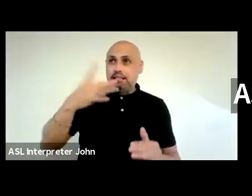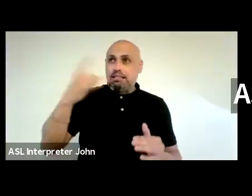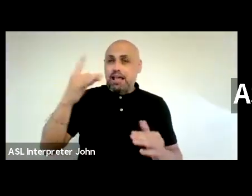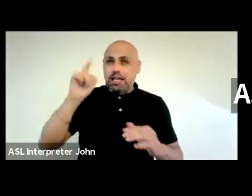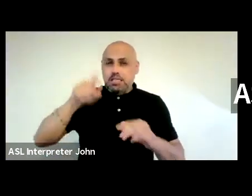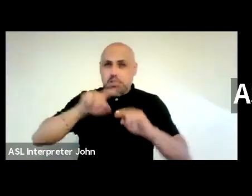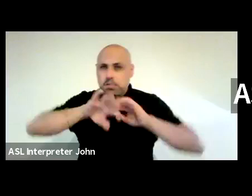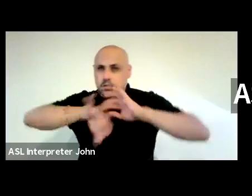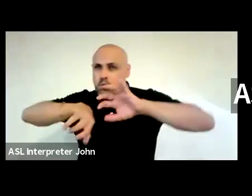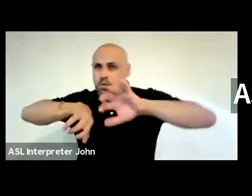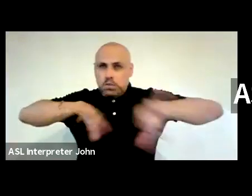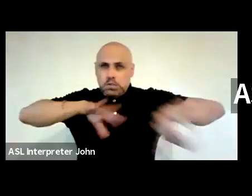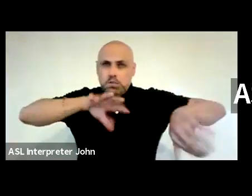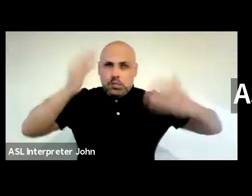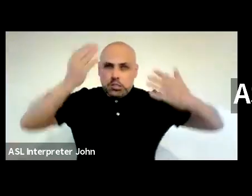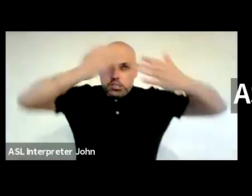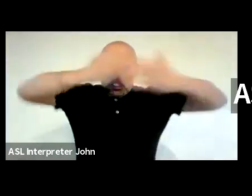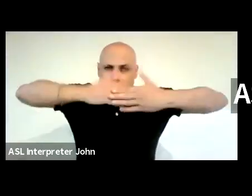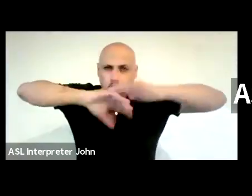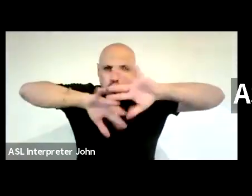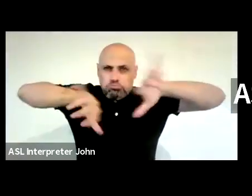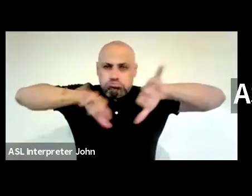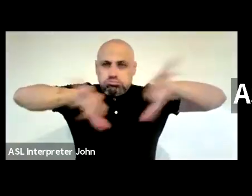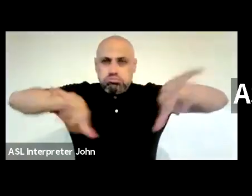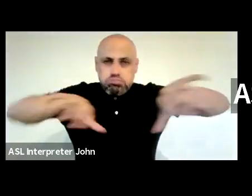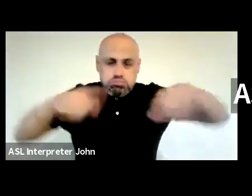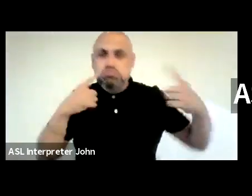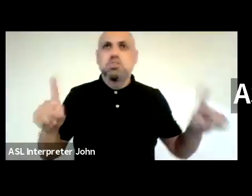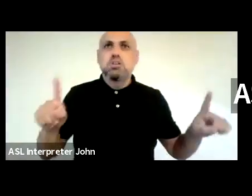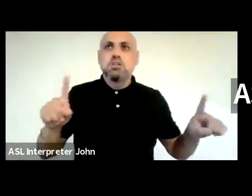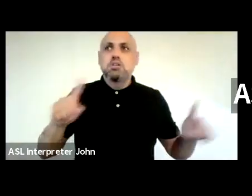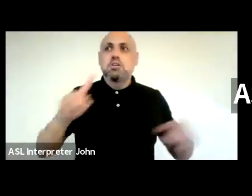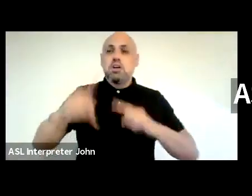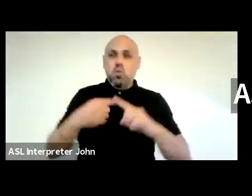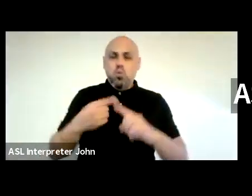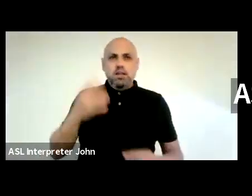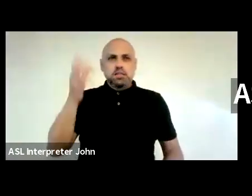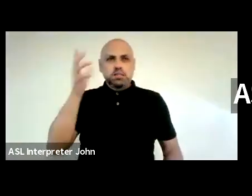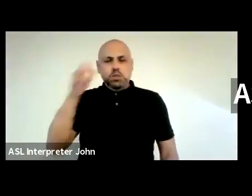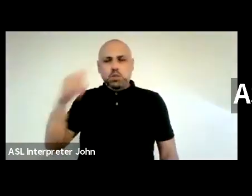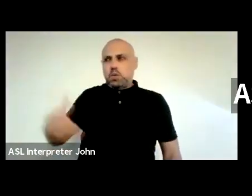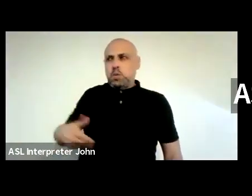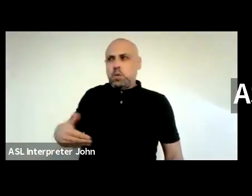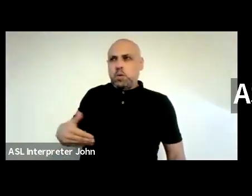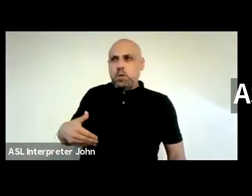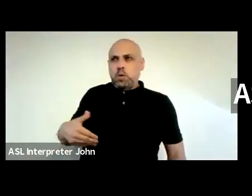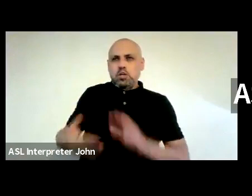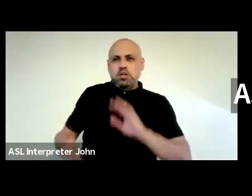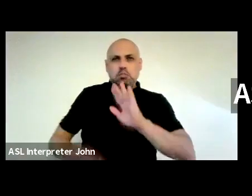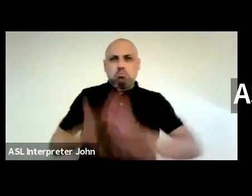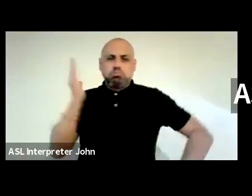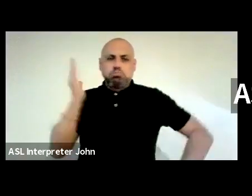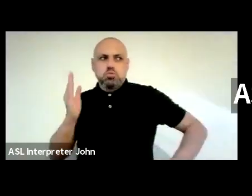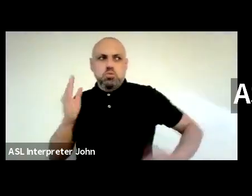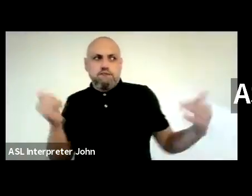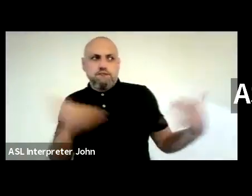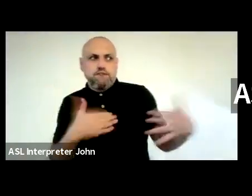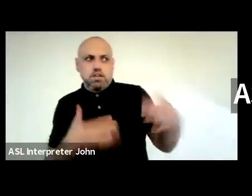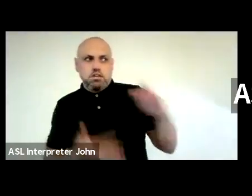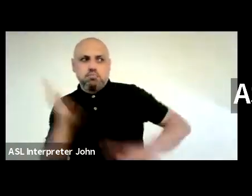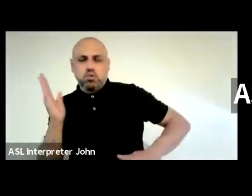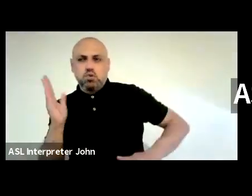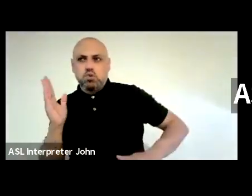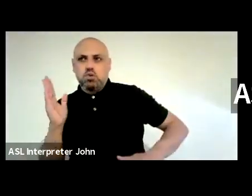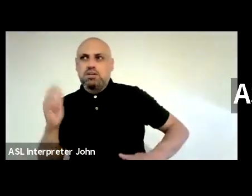darkness. When listening to our intuition, we run from fear. I had to go counterintuitive and go